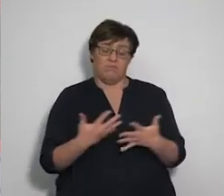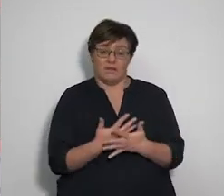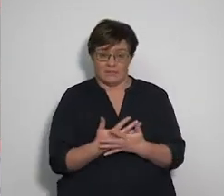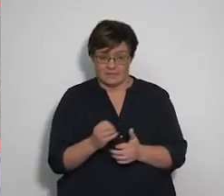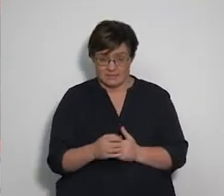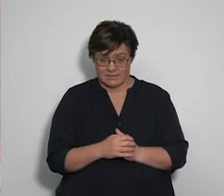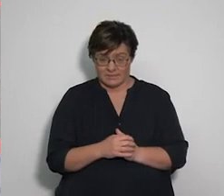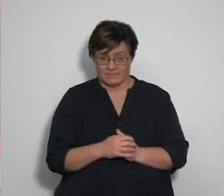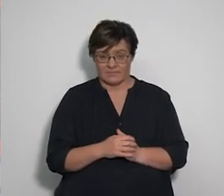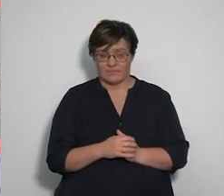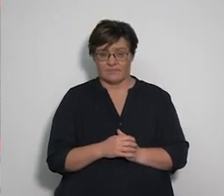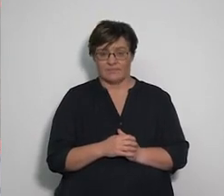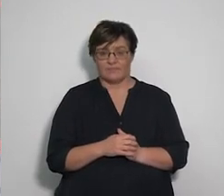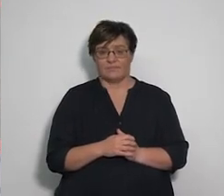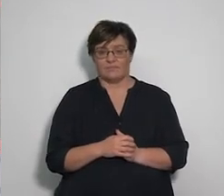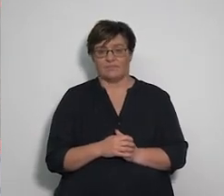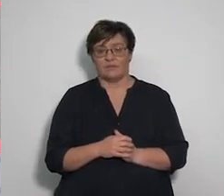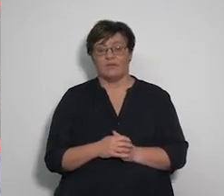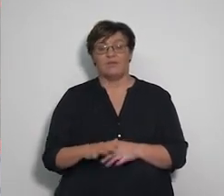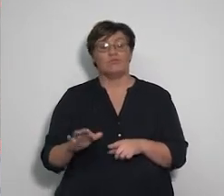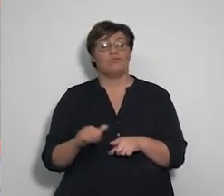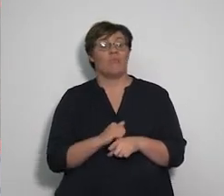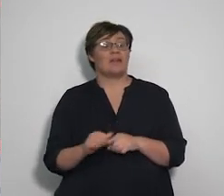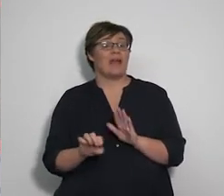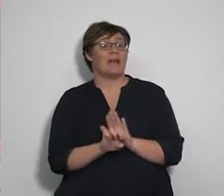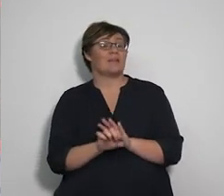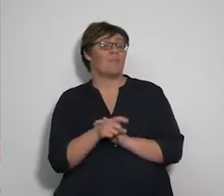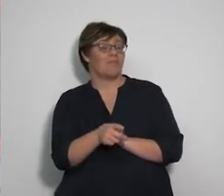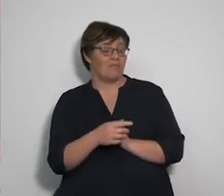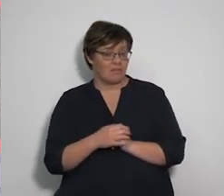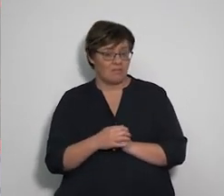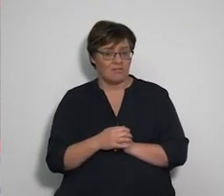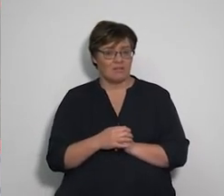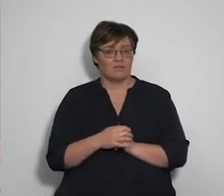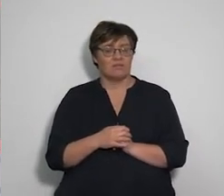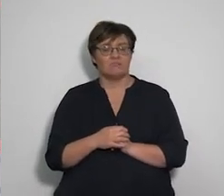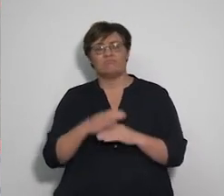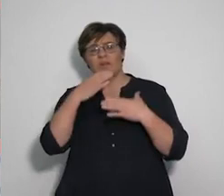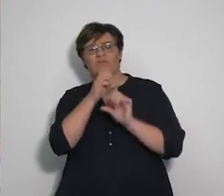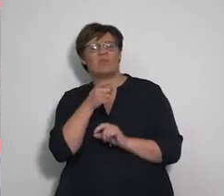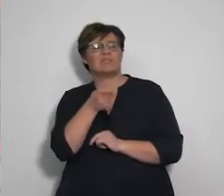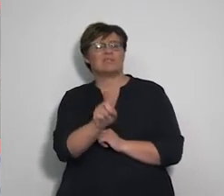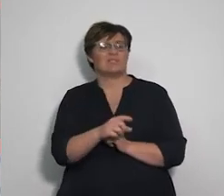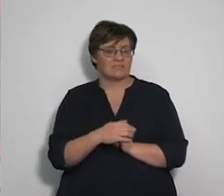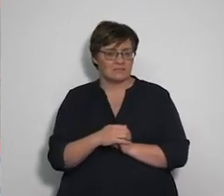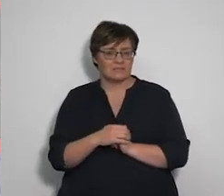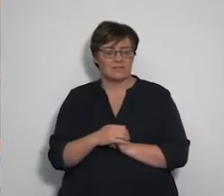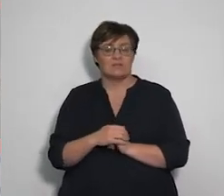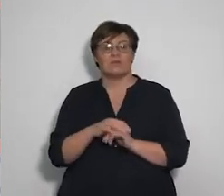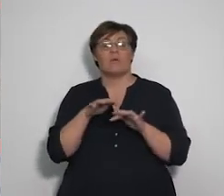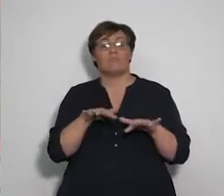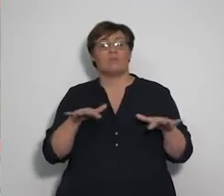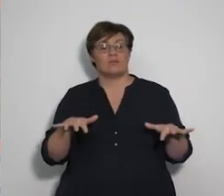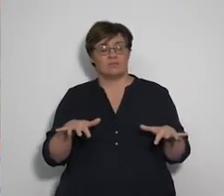very quickly. So our practice example that we're going to be looking at focuses on